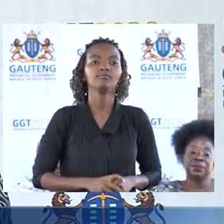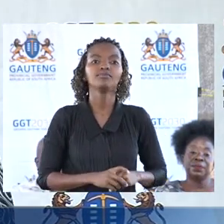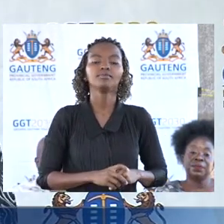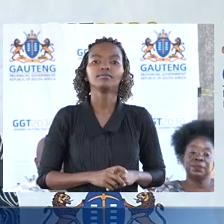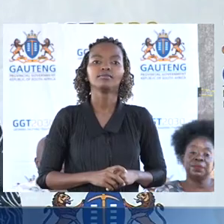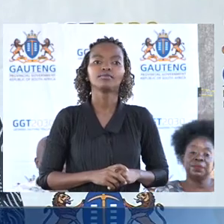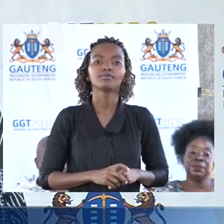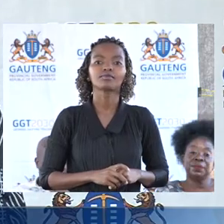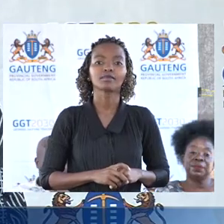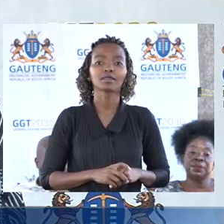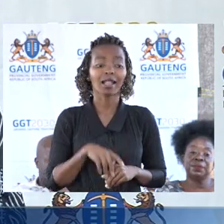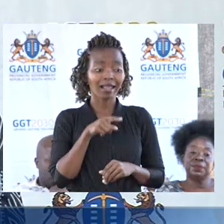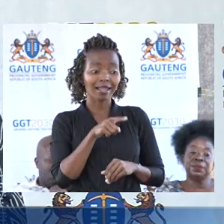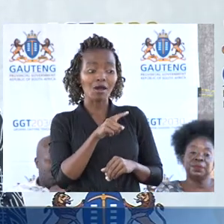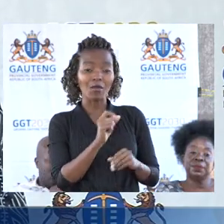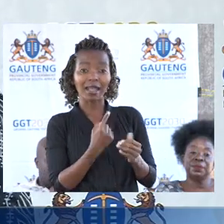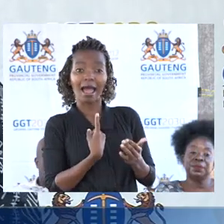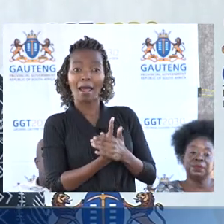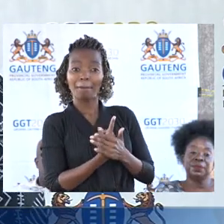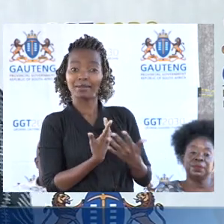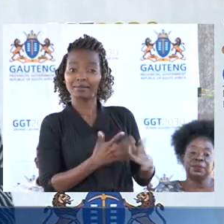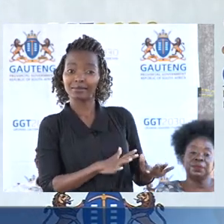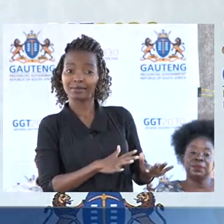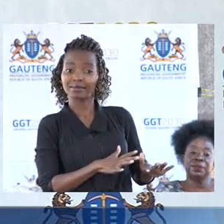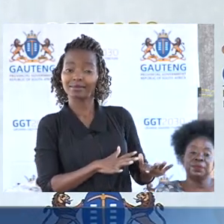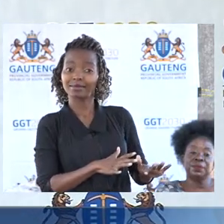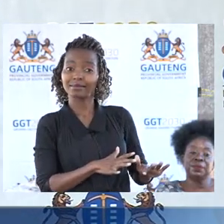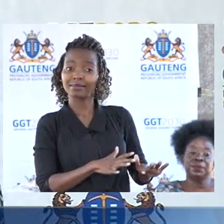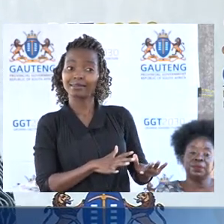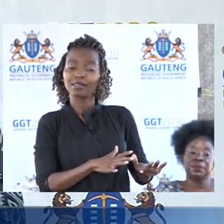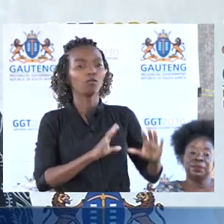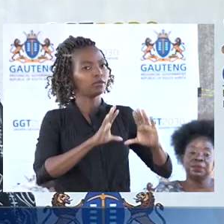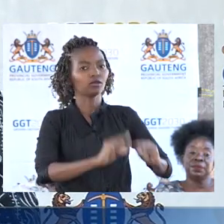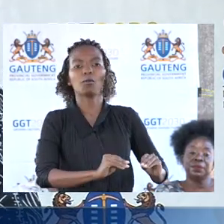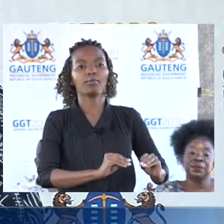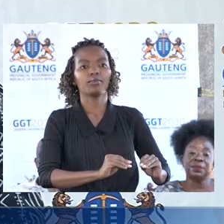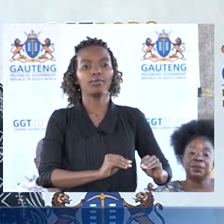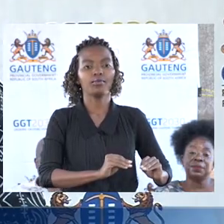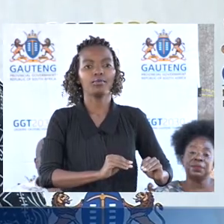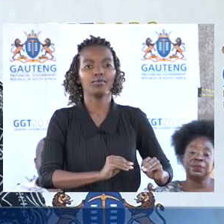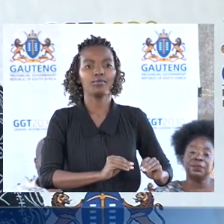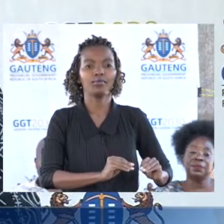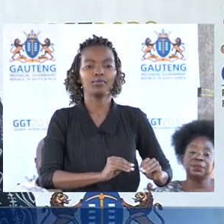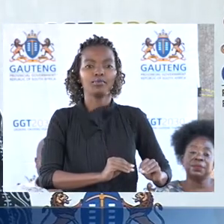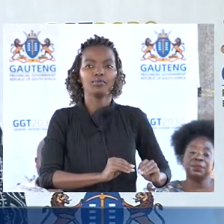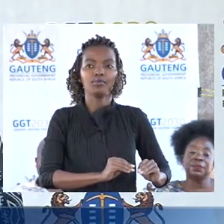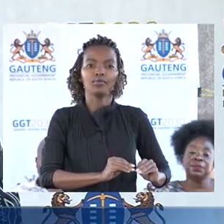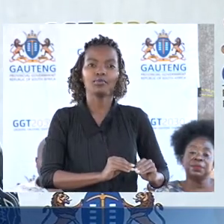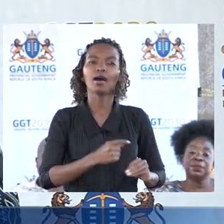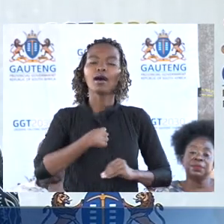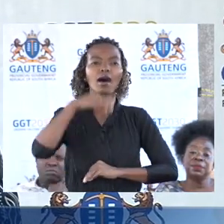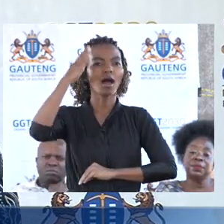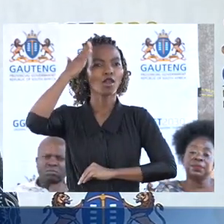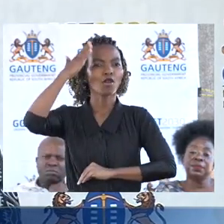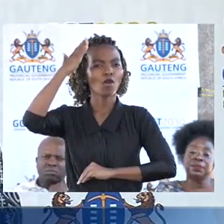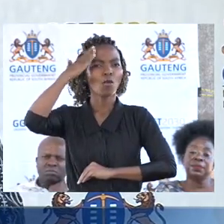So what has happened here in Mayibuye must come to an end. And I know